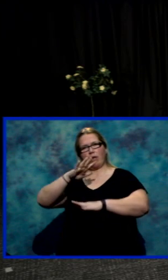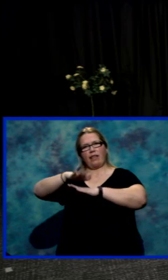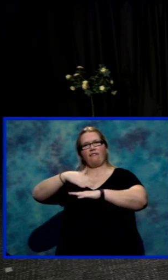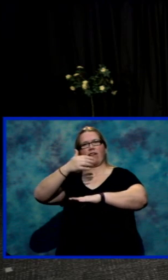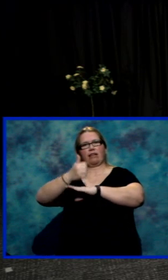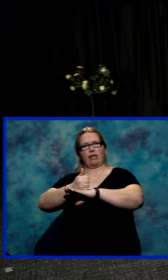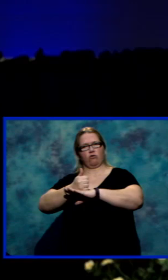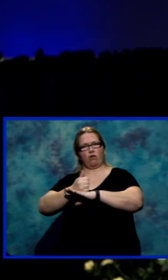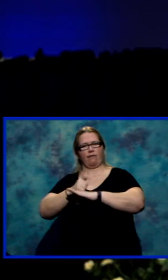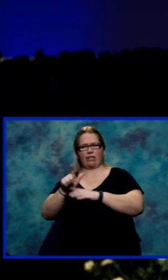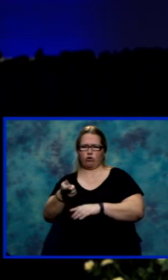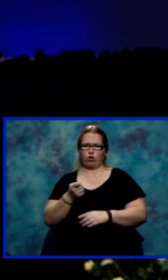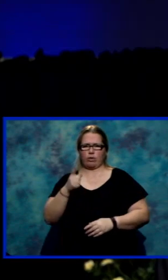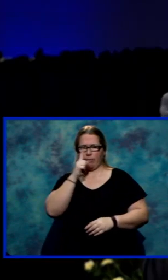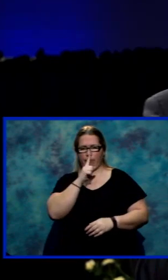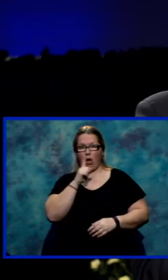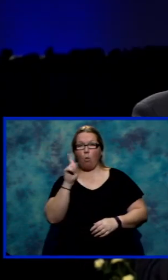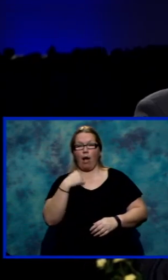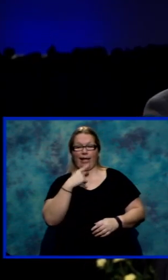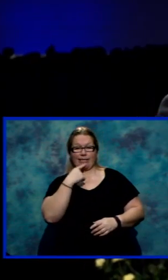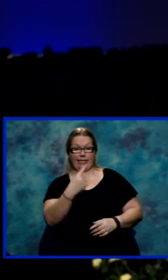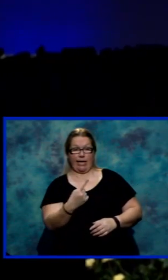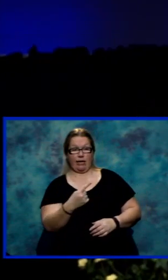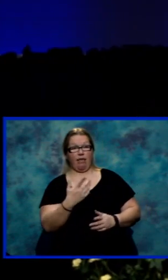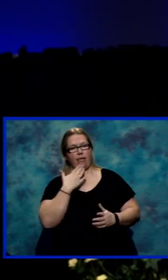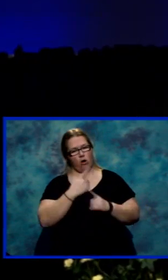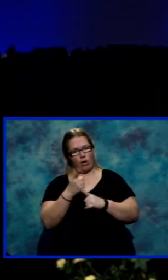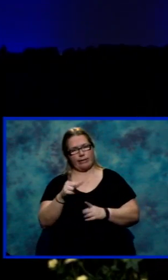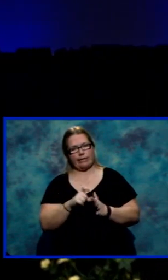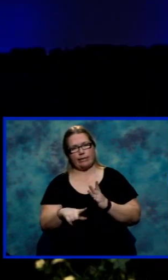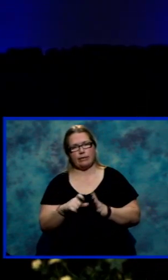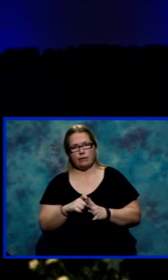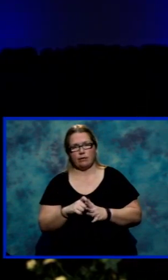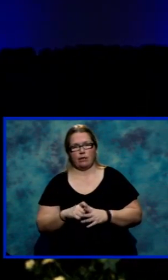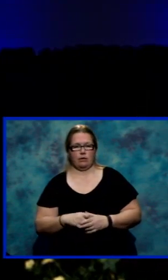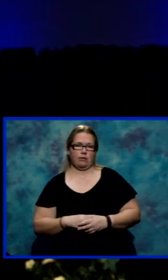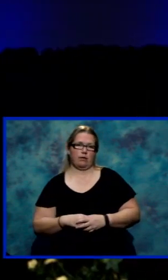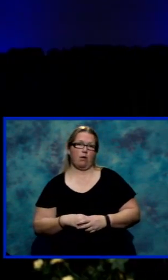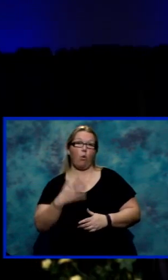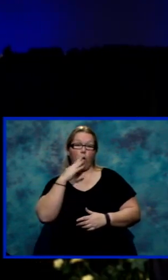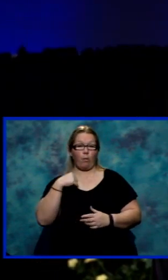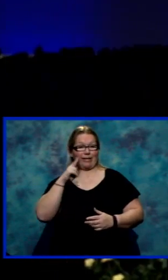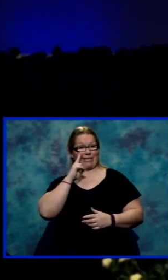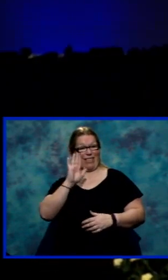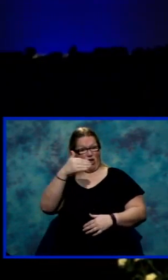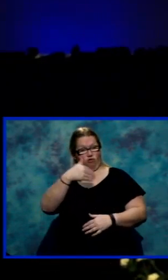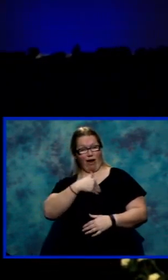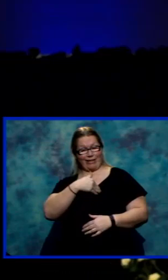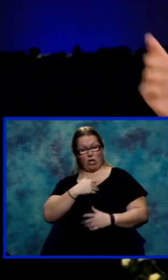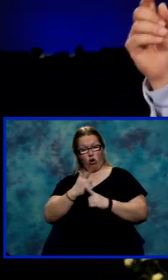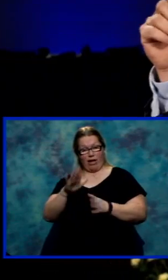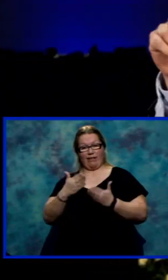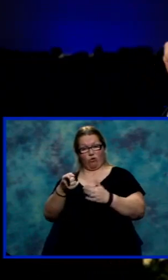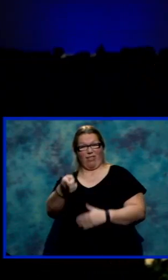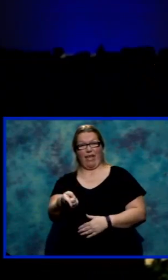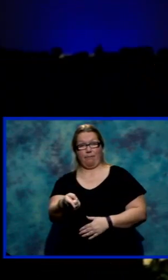his chosen people. And all I can say is thank God that he did. Because when we see the kind of grace that God gives to them, when